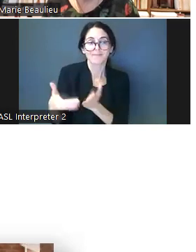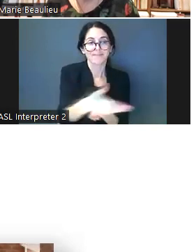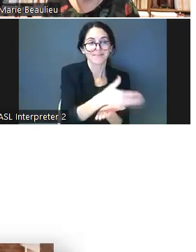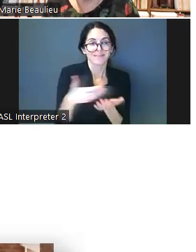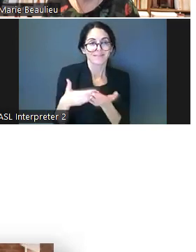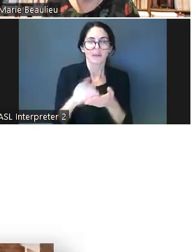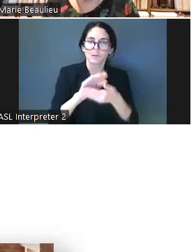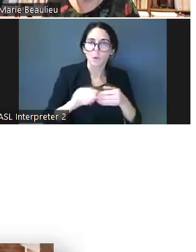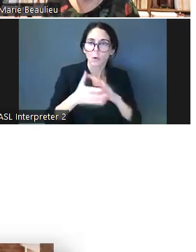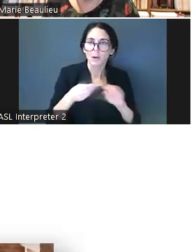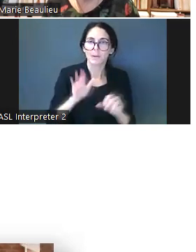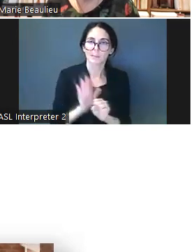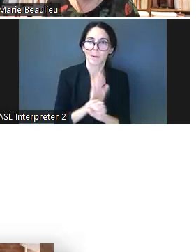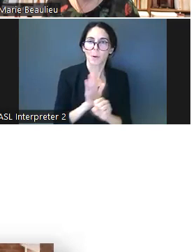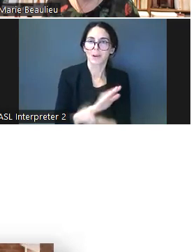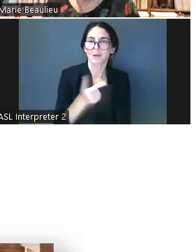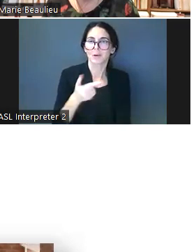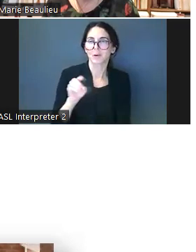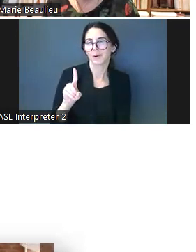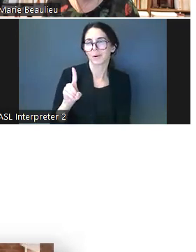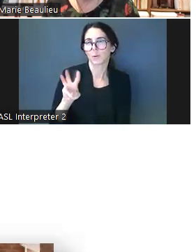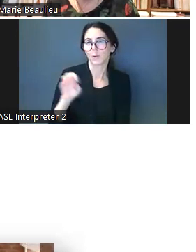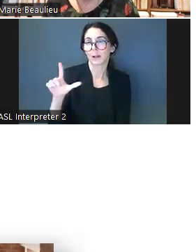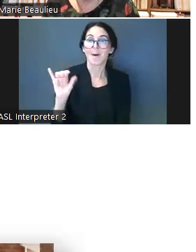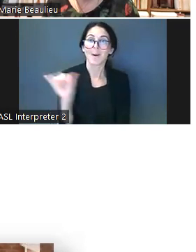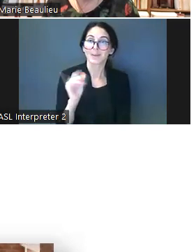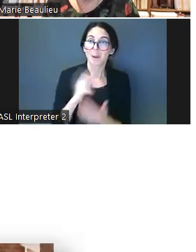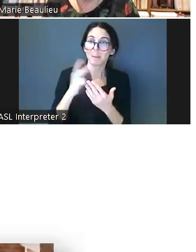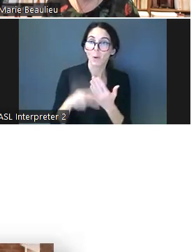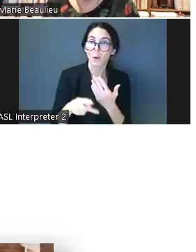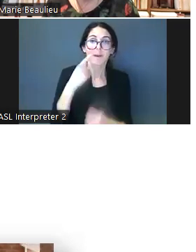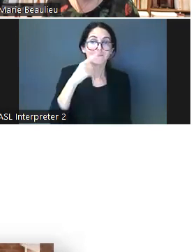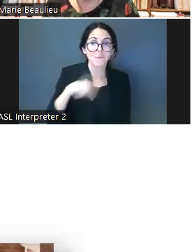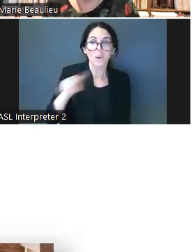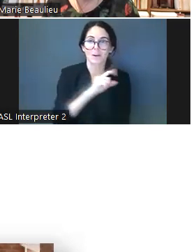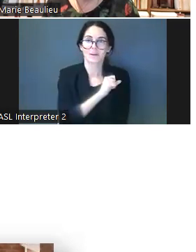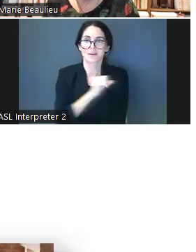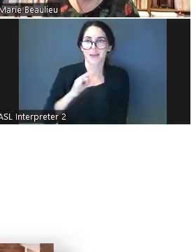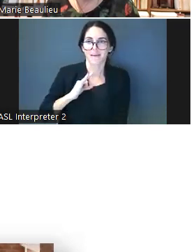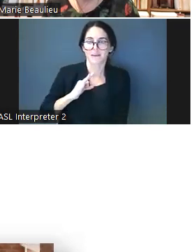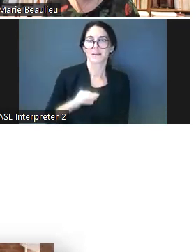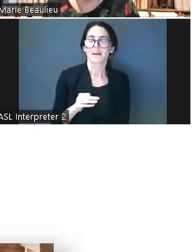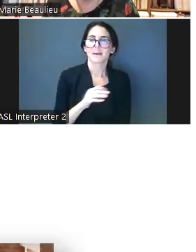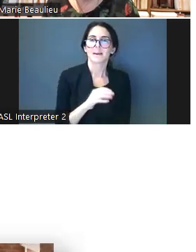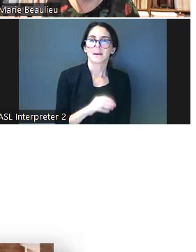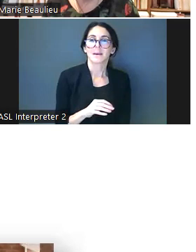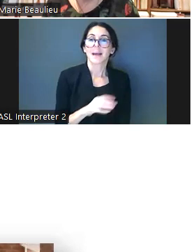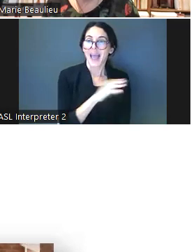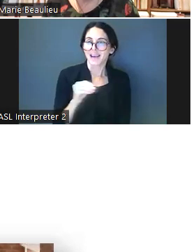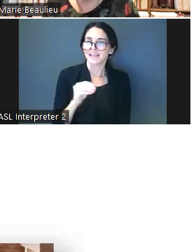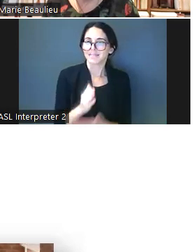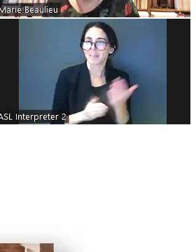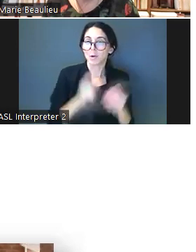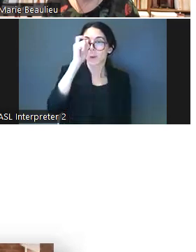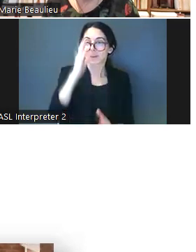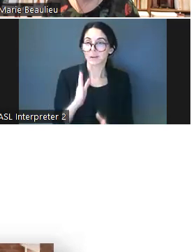promoting goodwill. And of course, the program is also addressed to employees and residence managers, since they each have specific